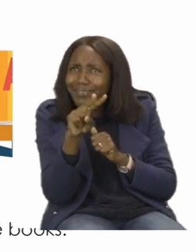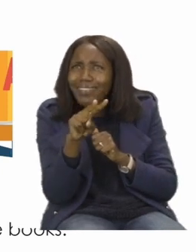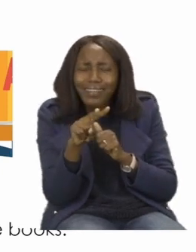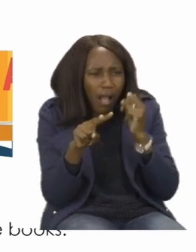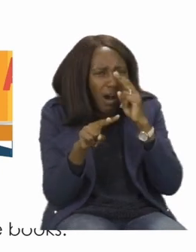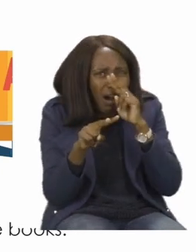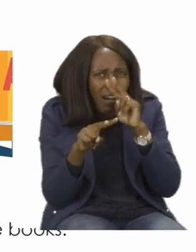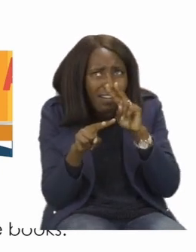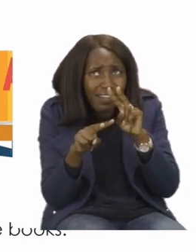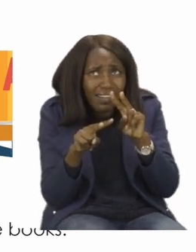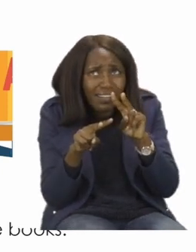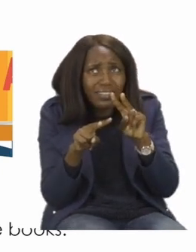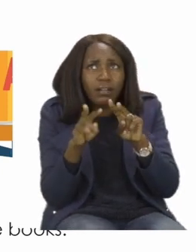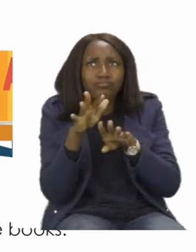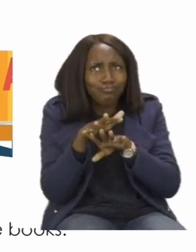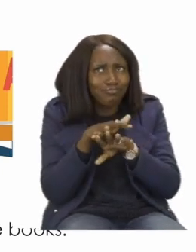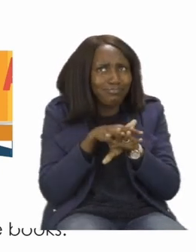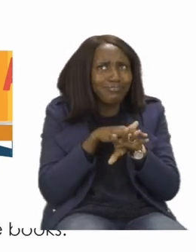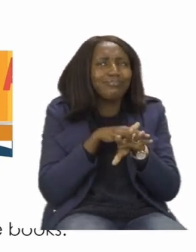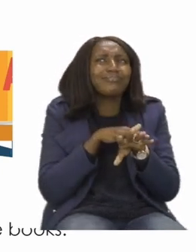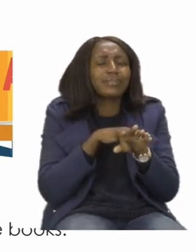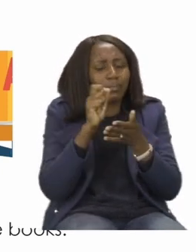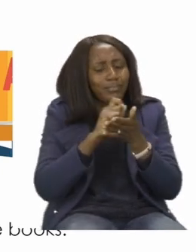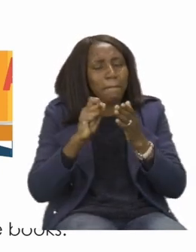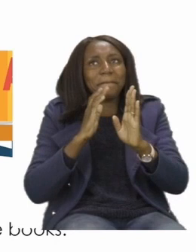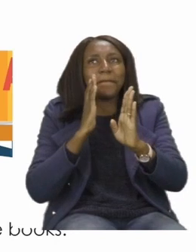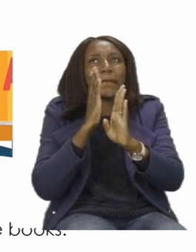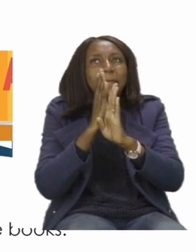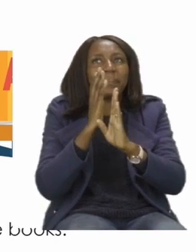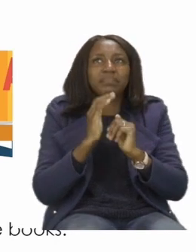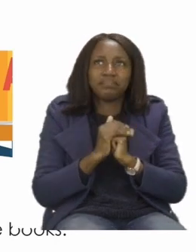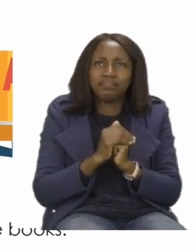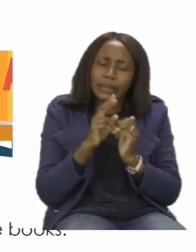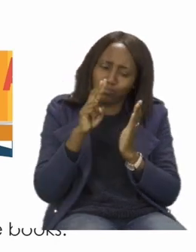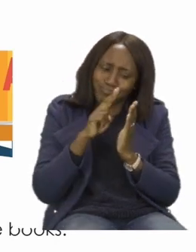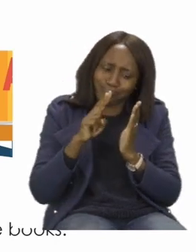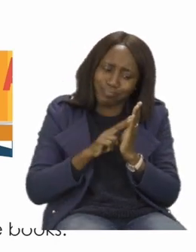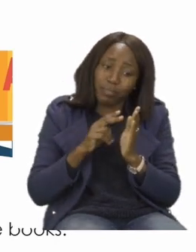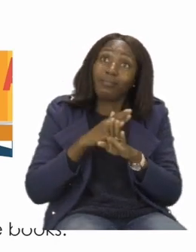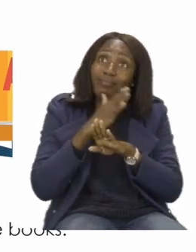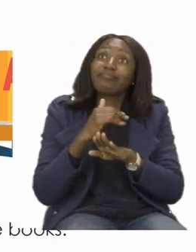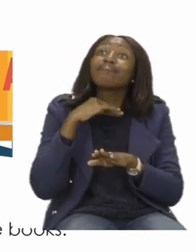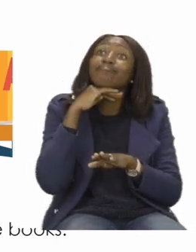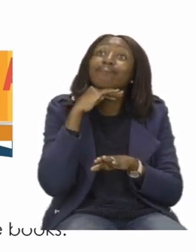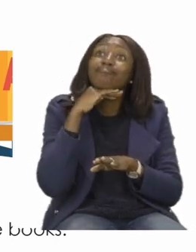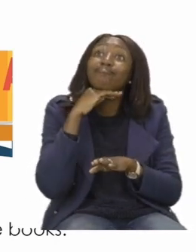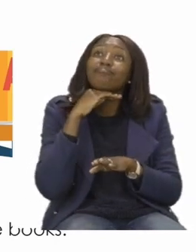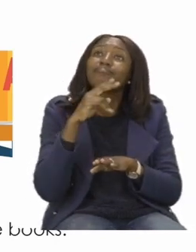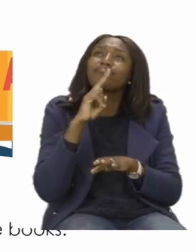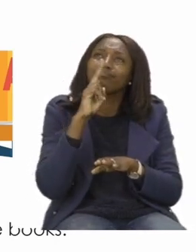picture, take your time, and make sure that you read the sentence before you write an answer